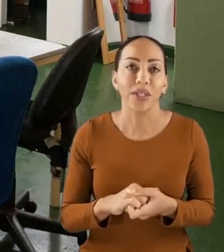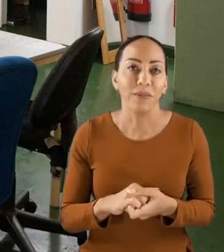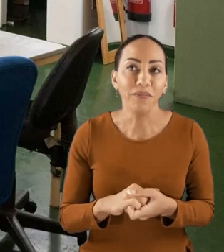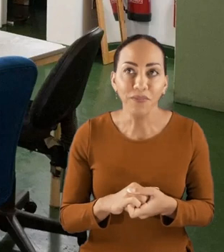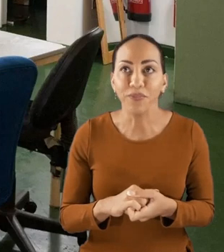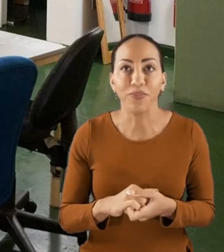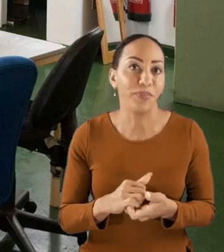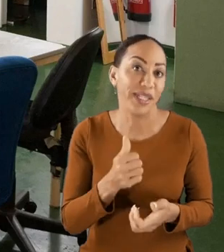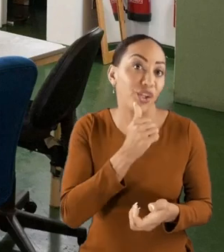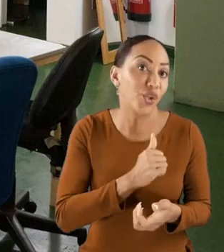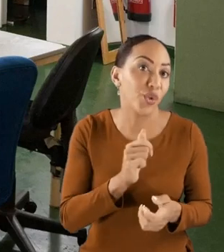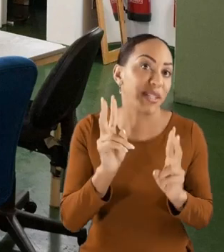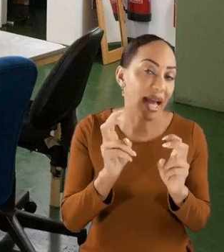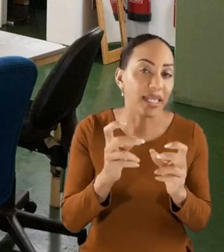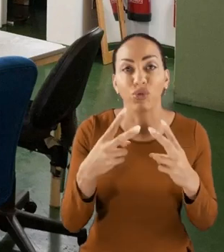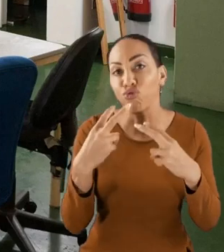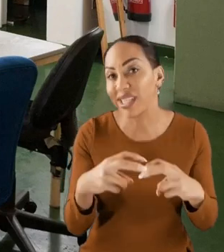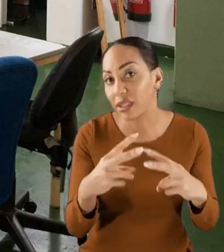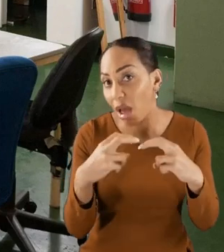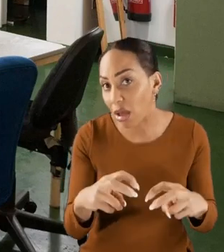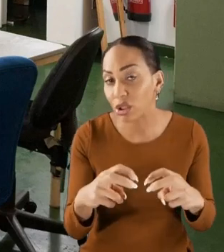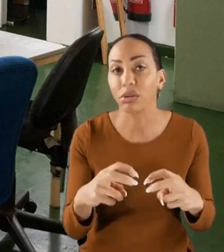for you to use, you know, this is research.